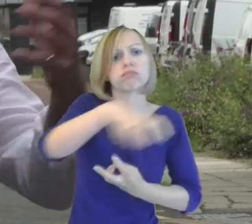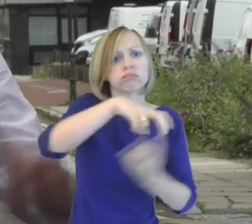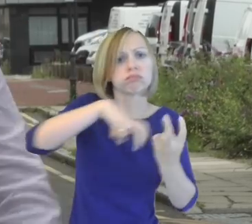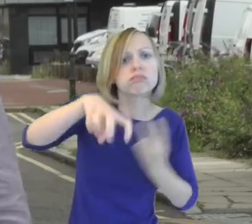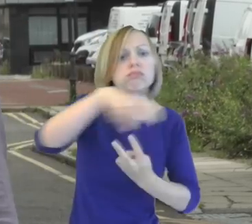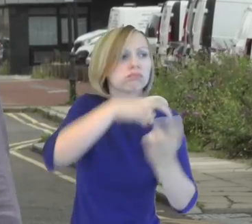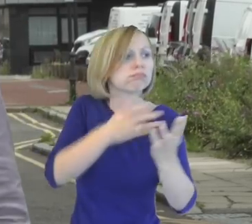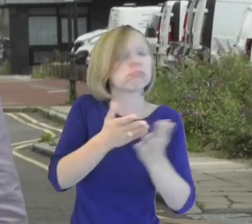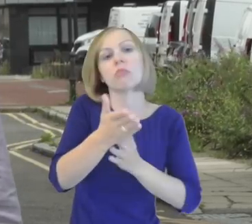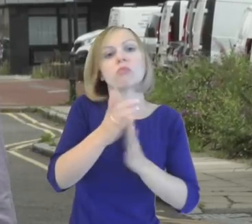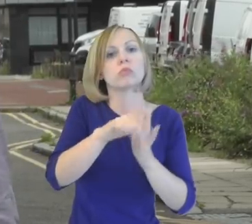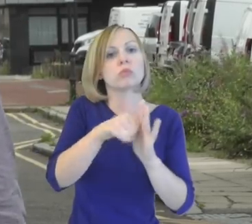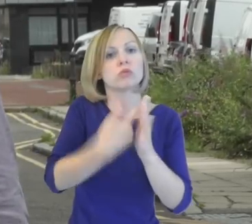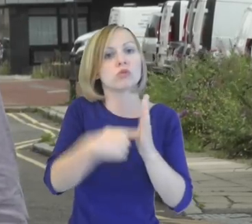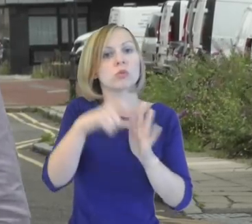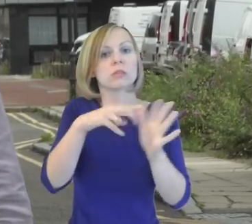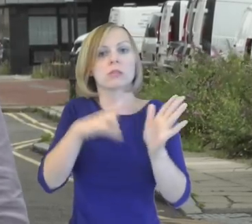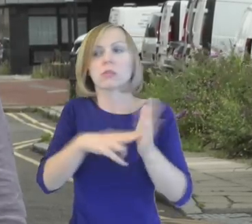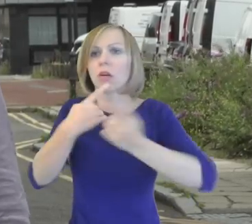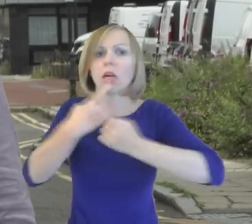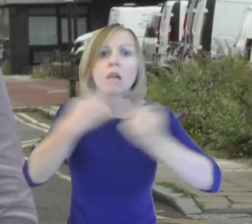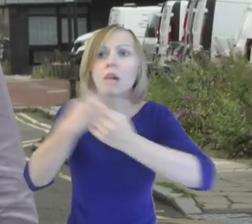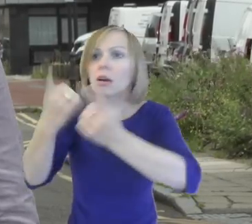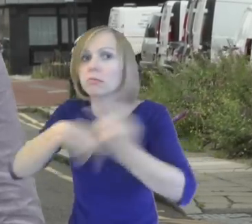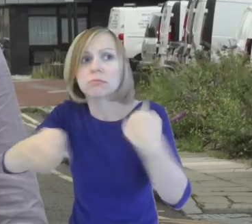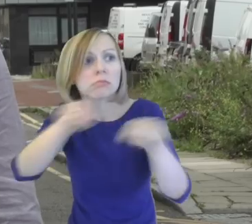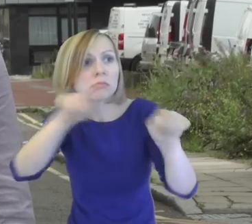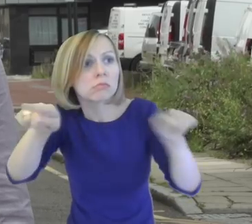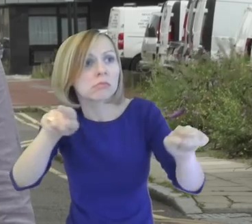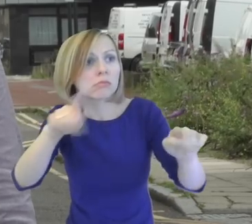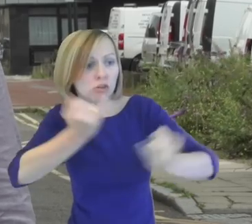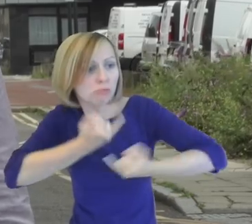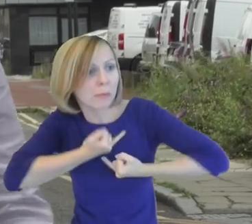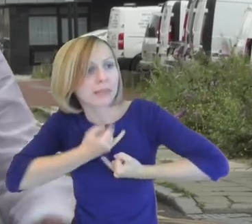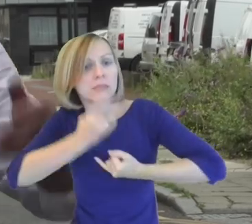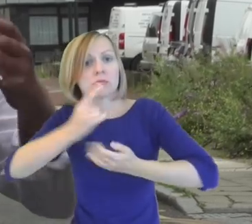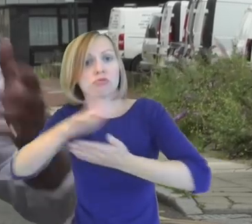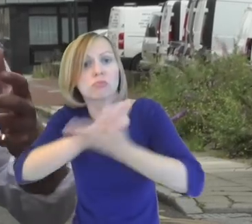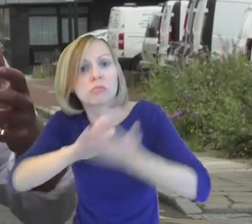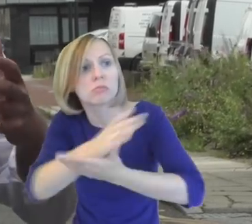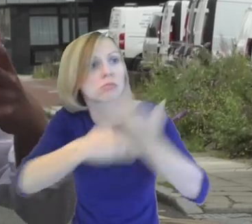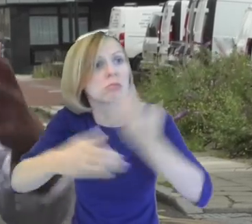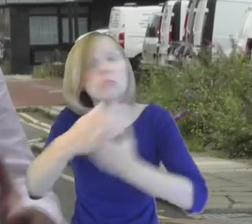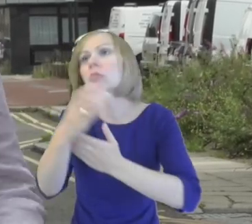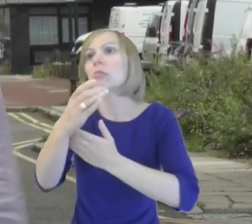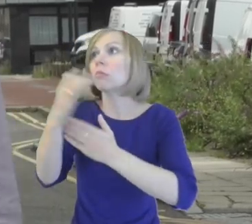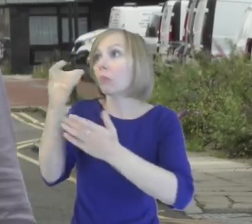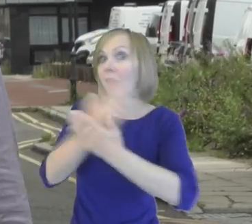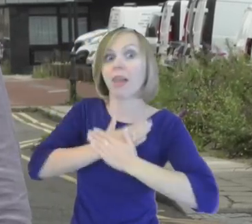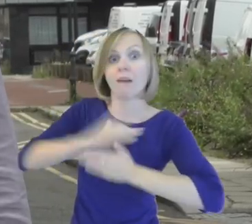traversed the wildernesses of Jordan, proclaiming repentance, proclaiming redemption, and proclaiming the coming of